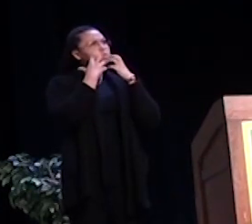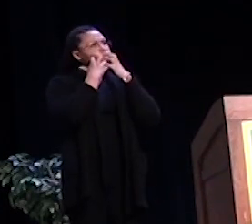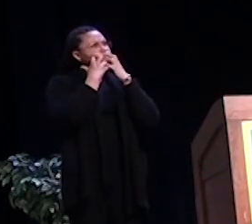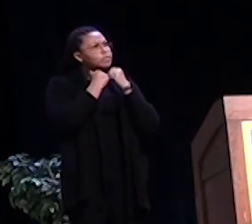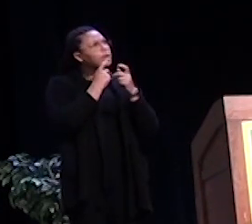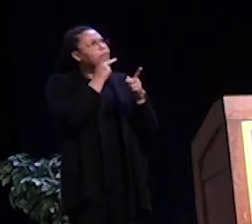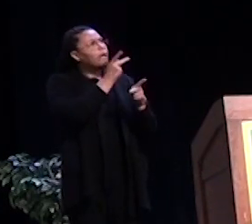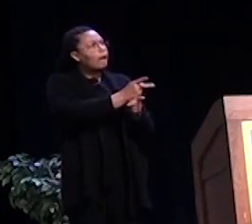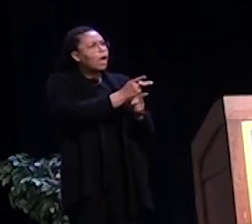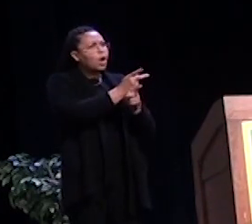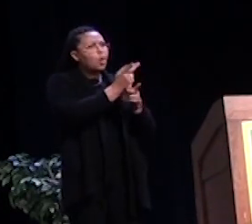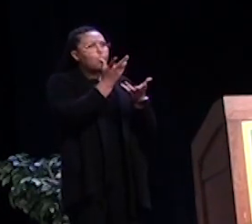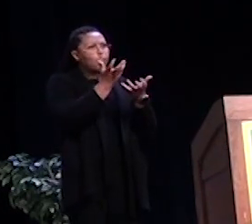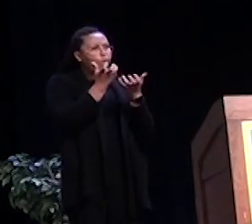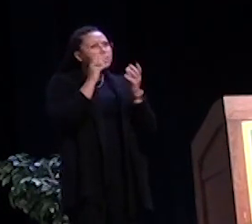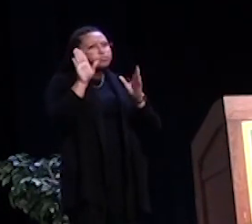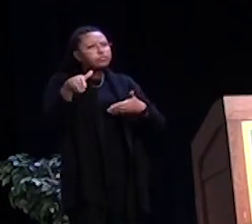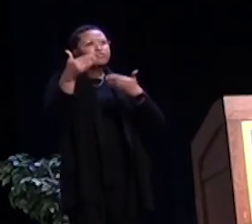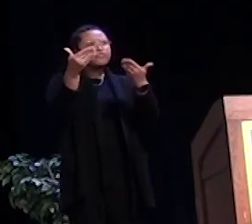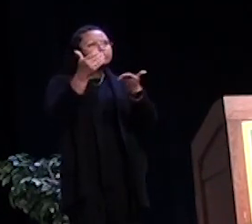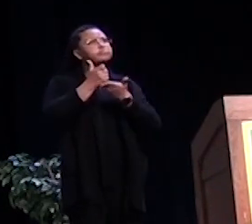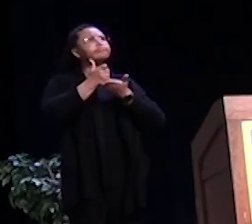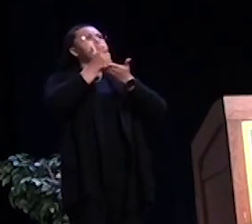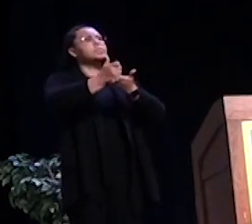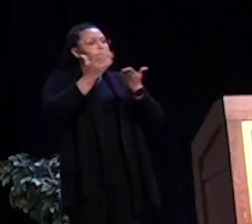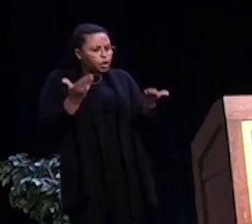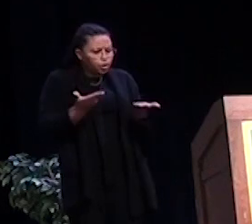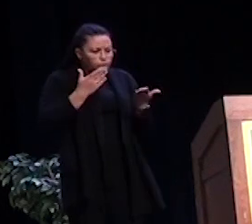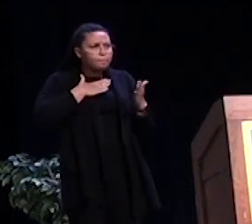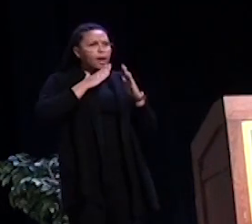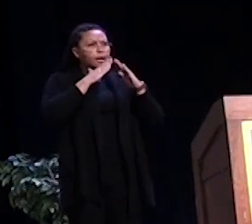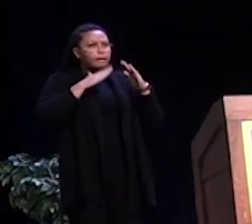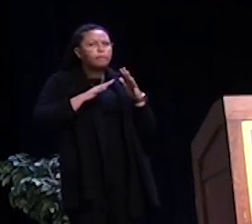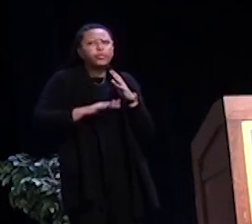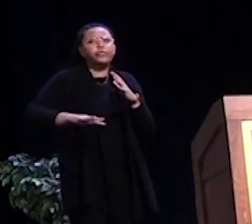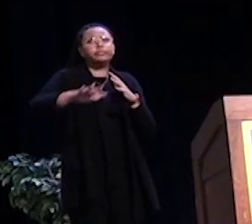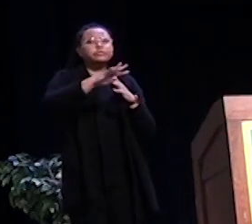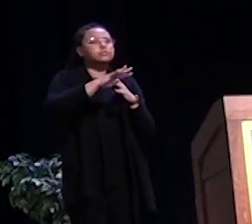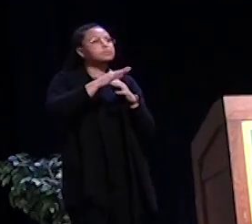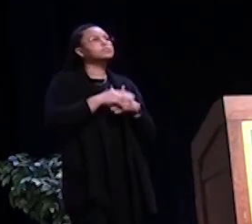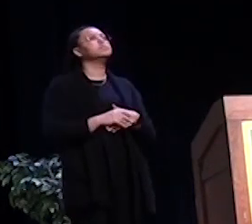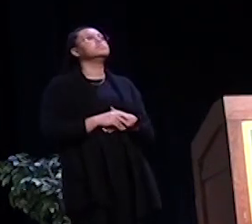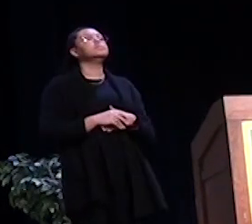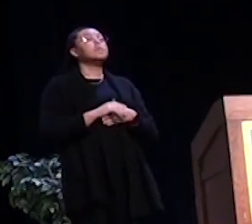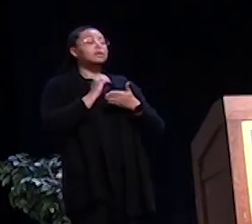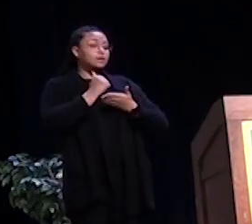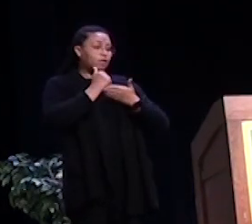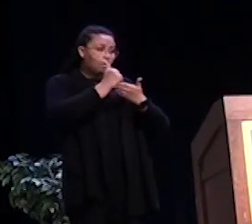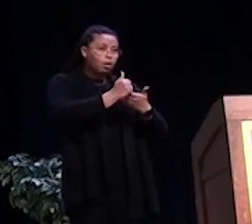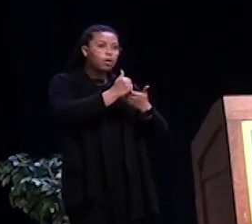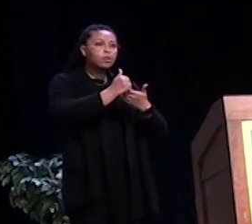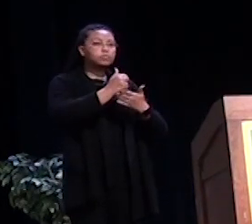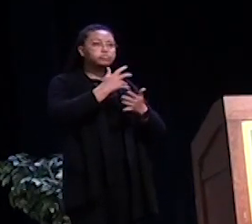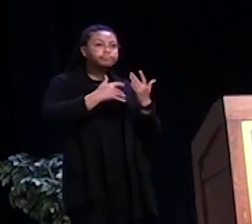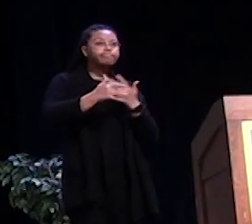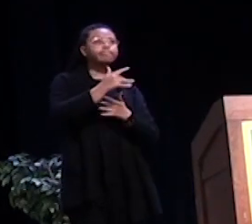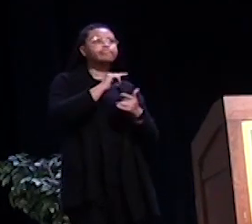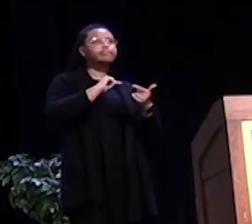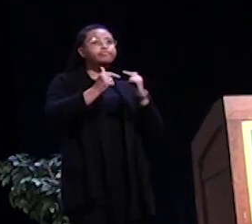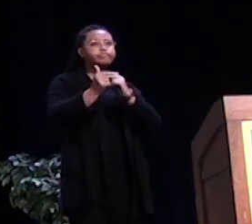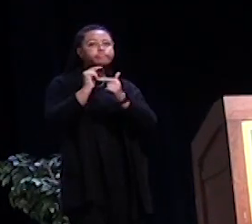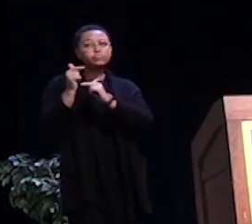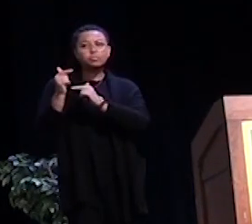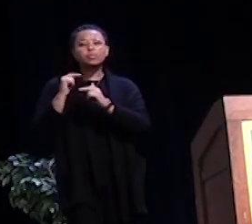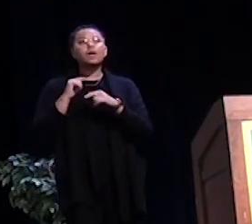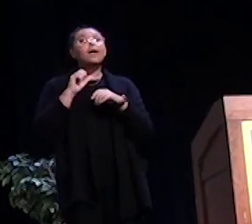I'm going to do something here in my neighborhood, and came together and did those things. And so helping each other out is a thing that is more accessible, and